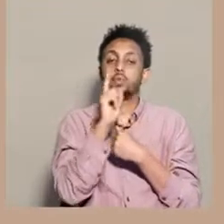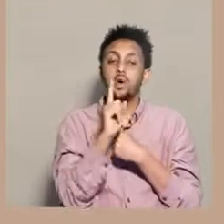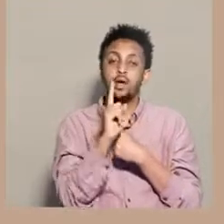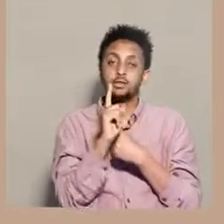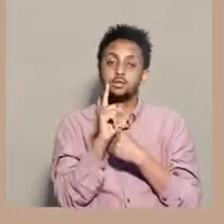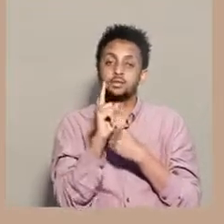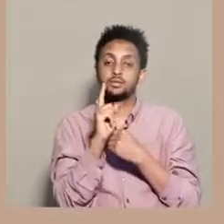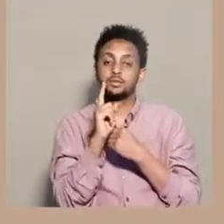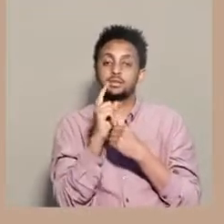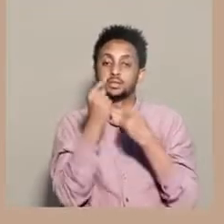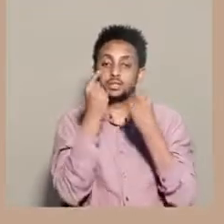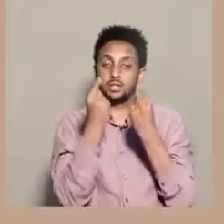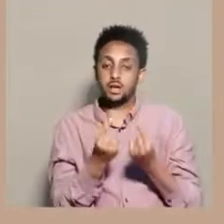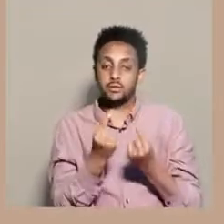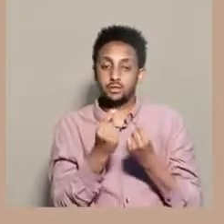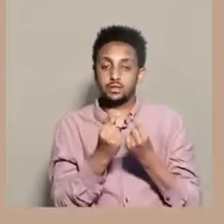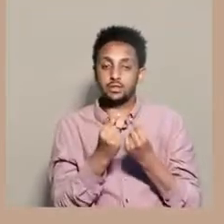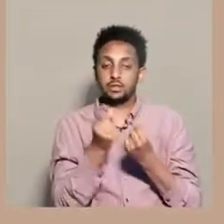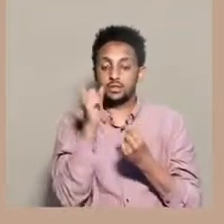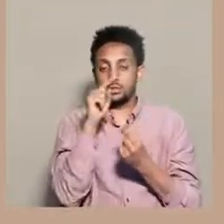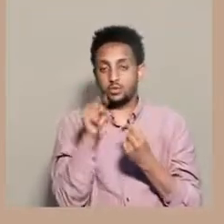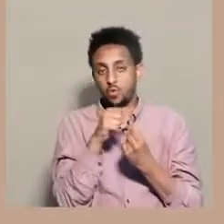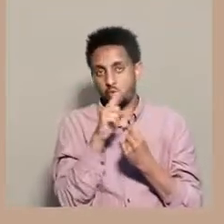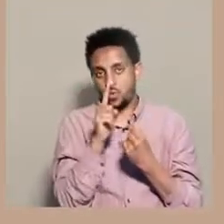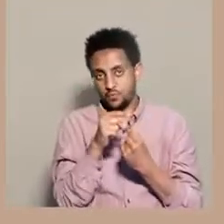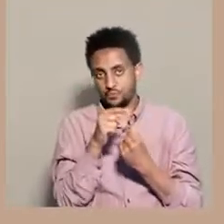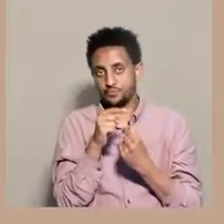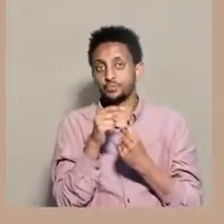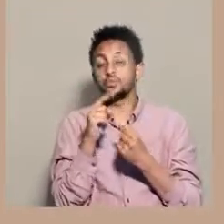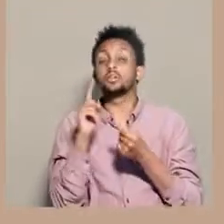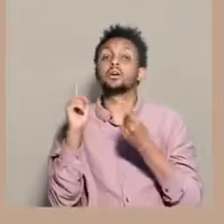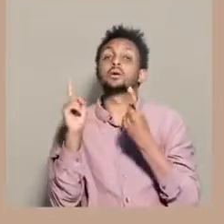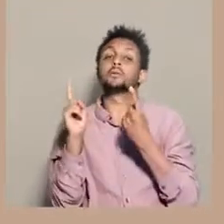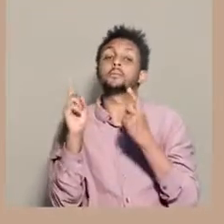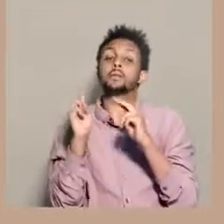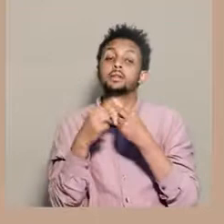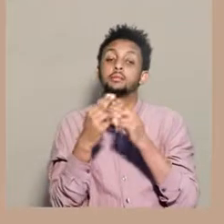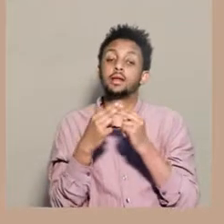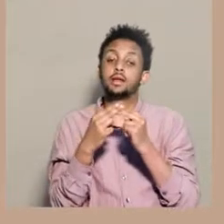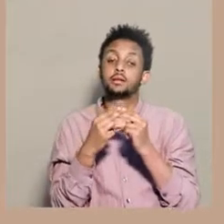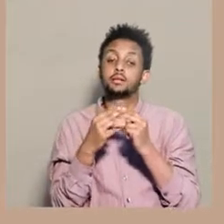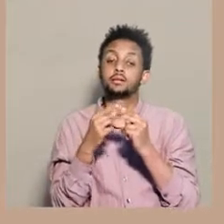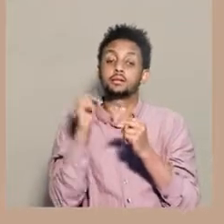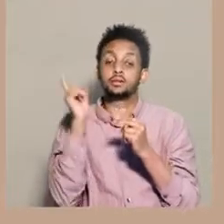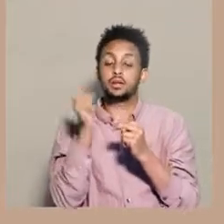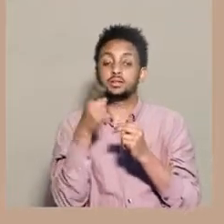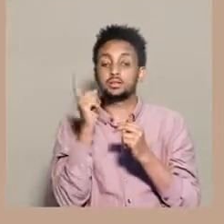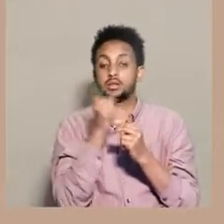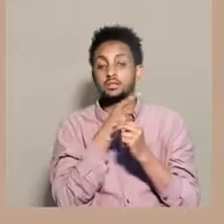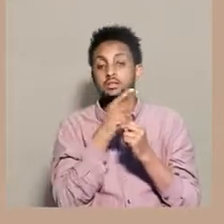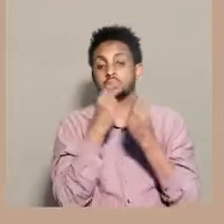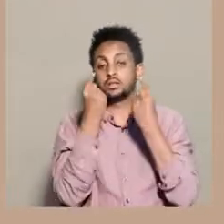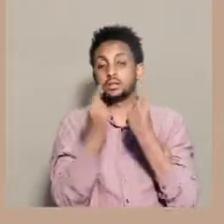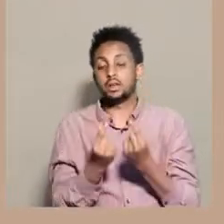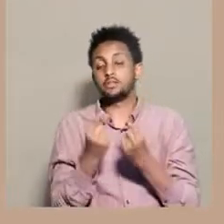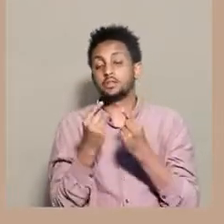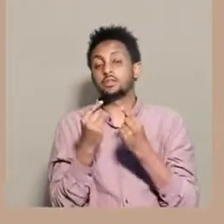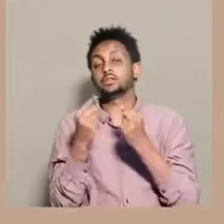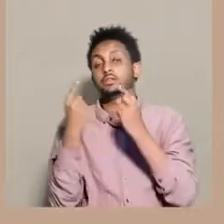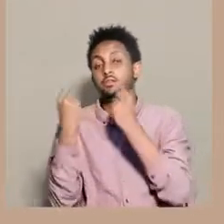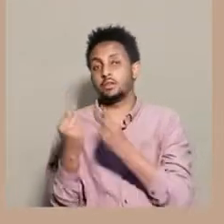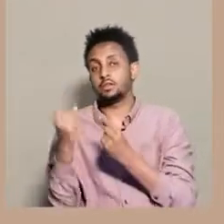can cancel out gravity over density rho. When you are multiplying this by this, you can cancel again gravity by